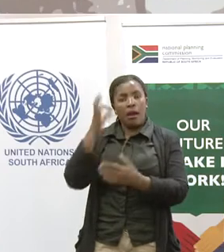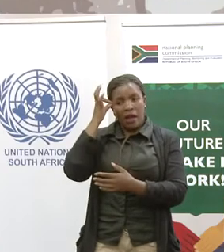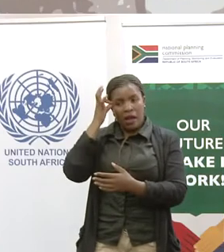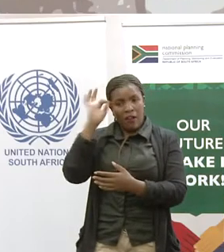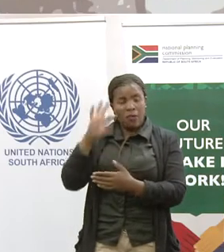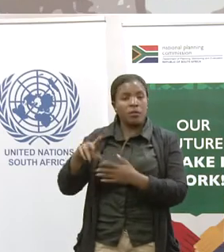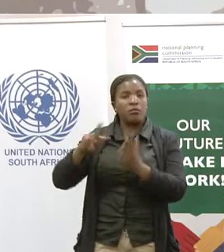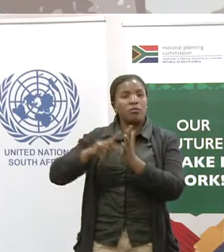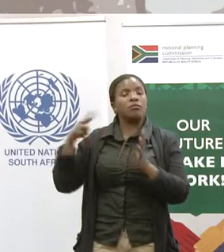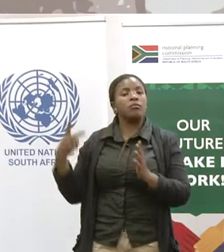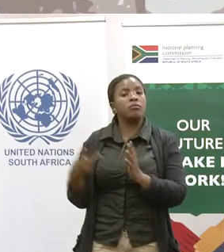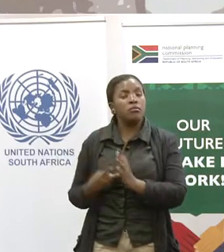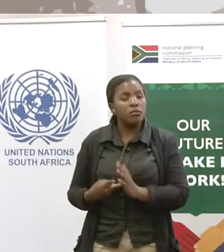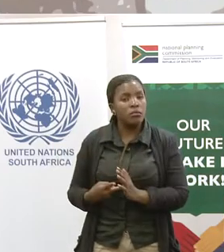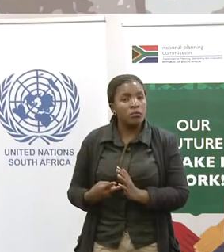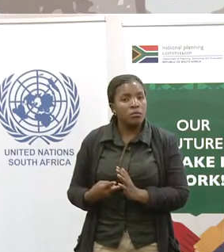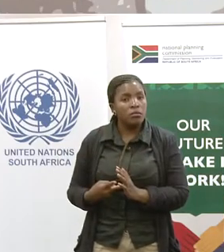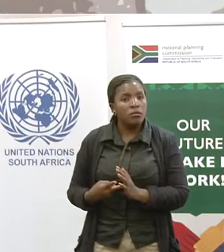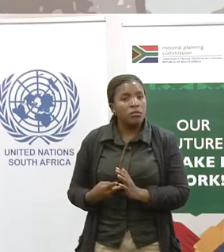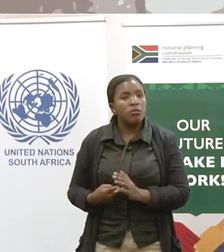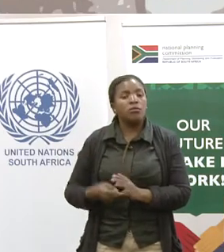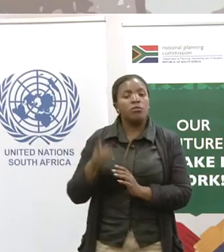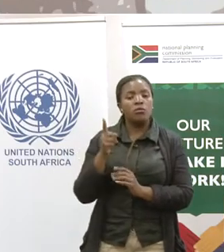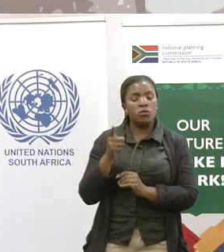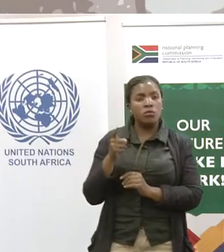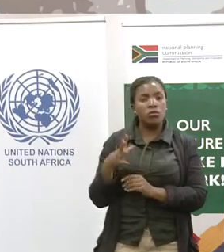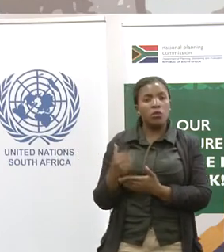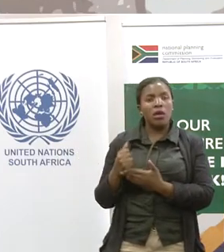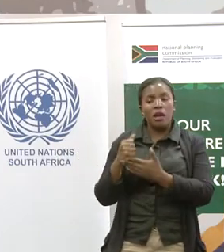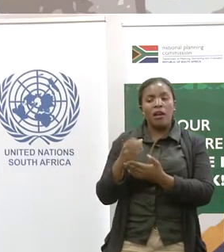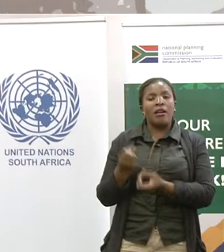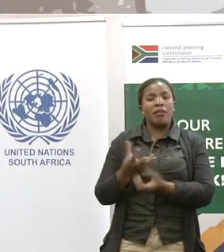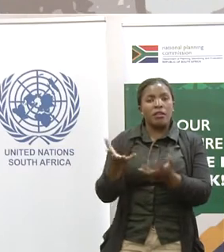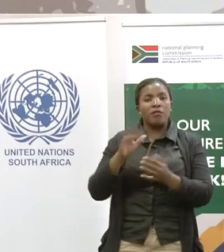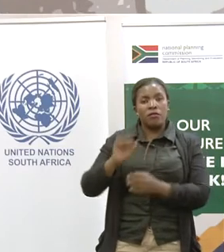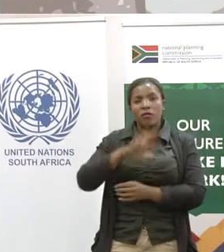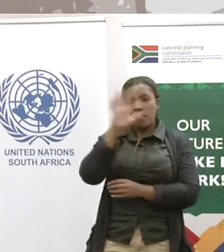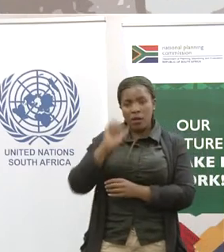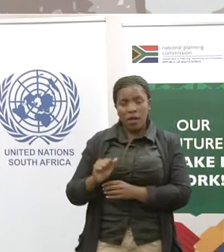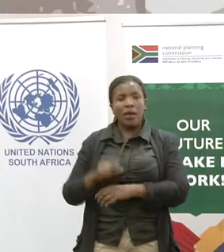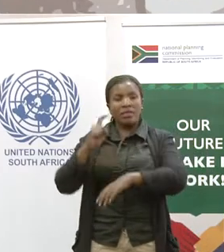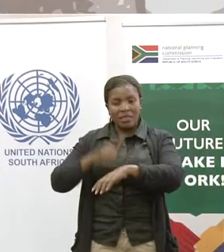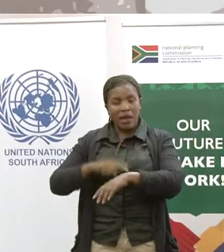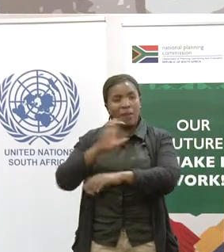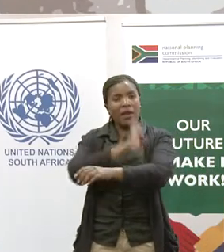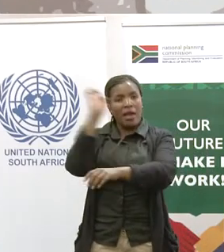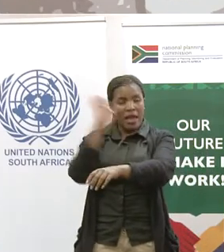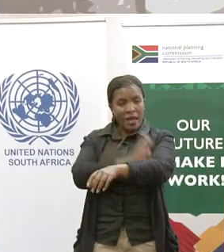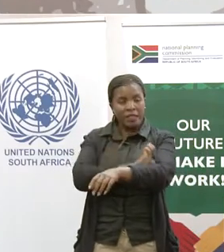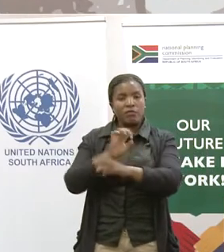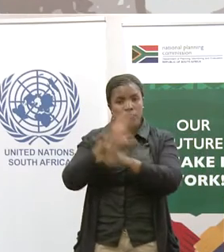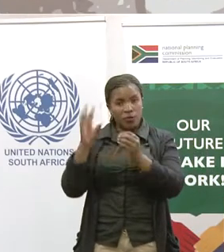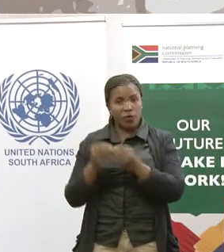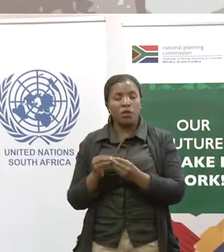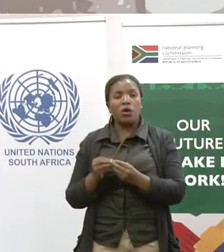give South Africans time, energy to actually say, where are we? And we've made sure that we start